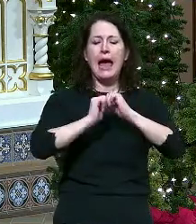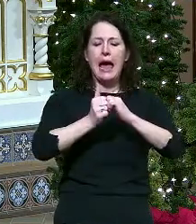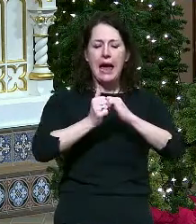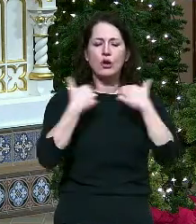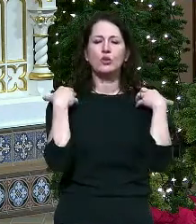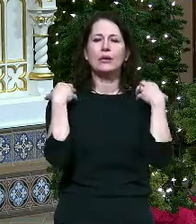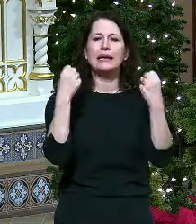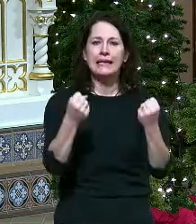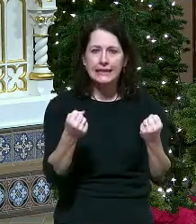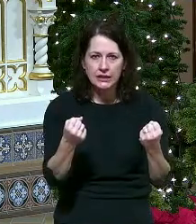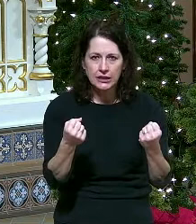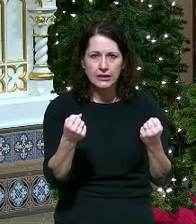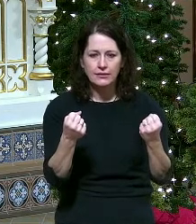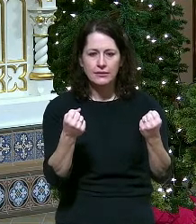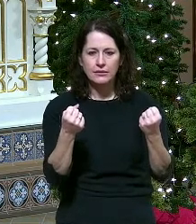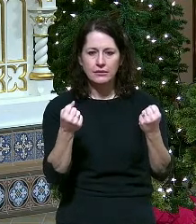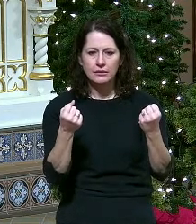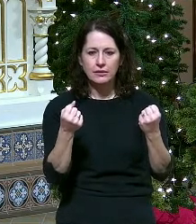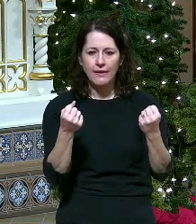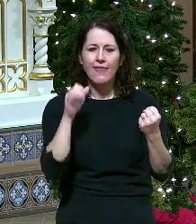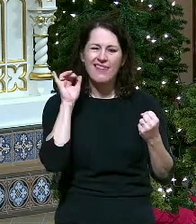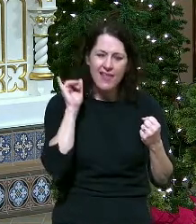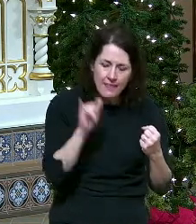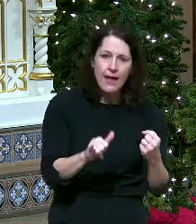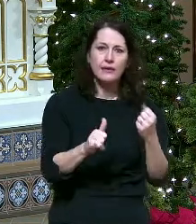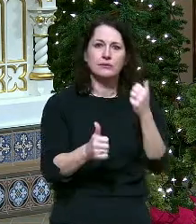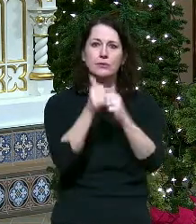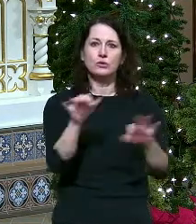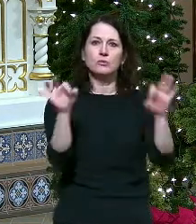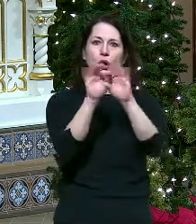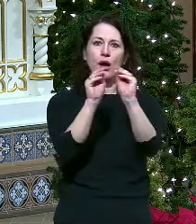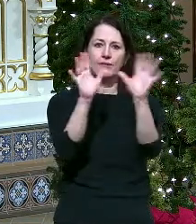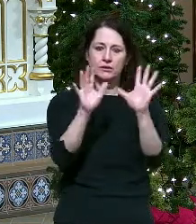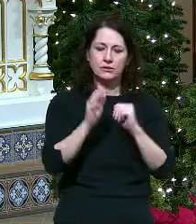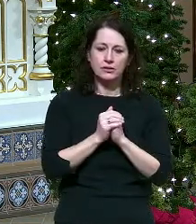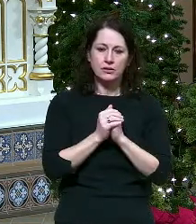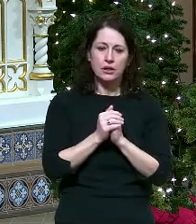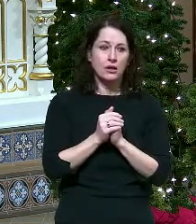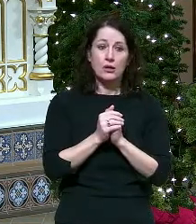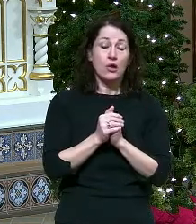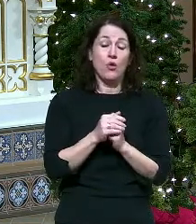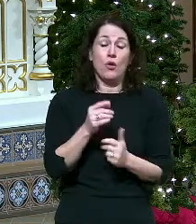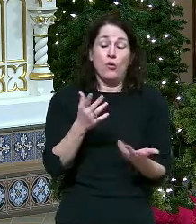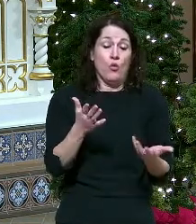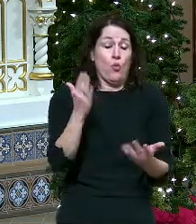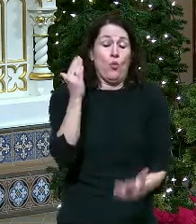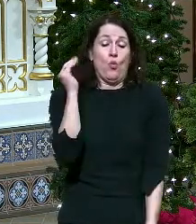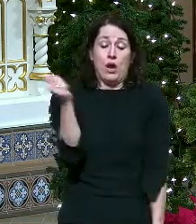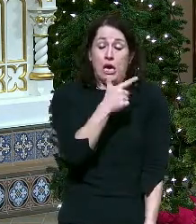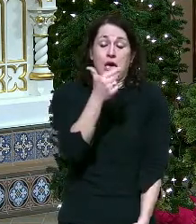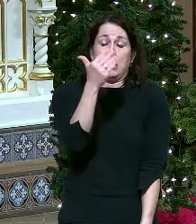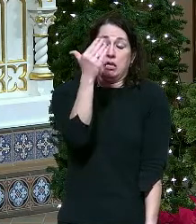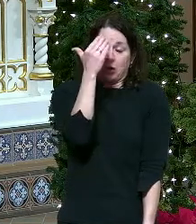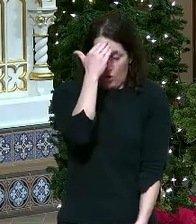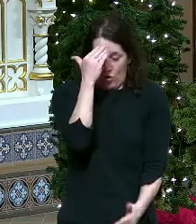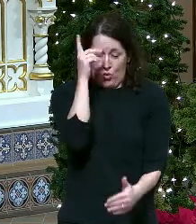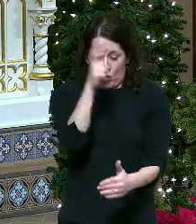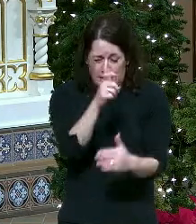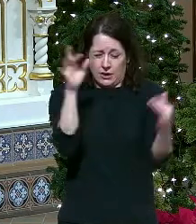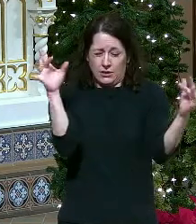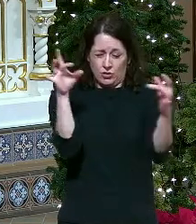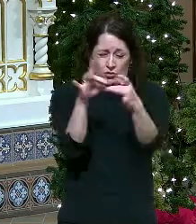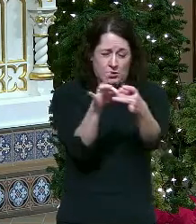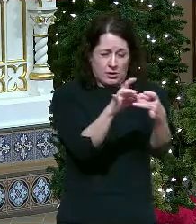is so obvious that it needs to be done. Healing is